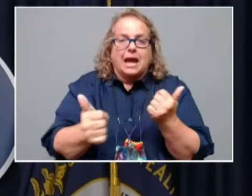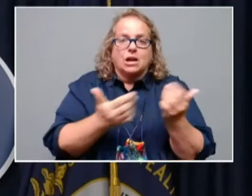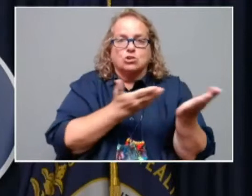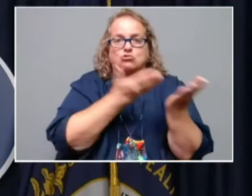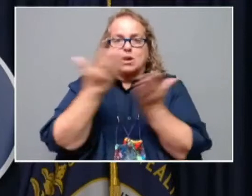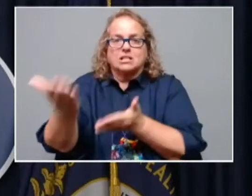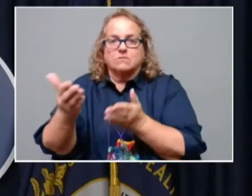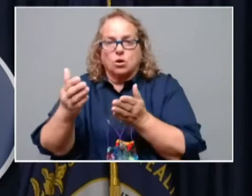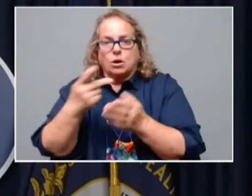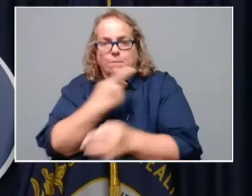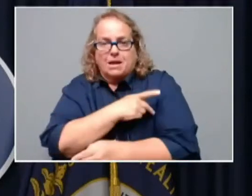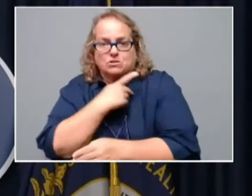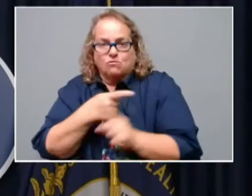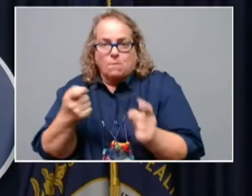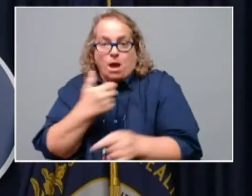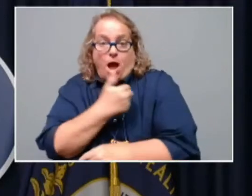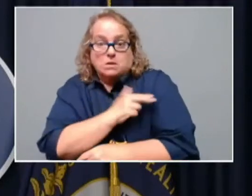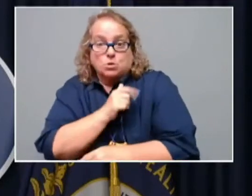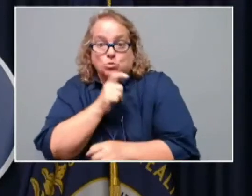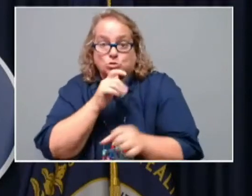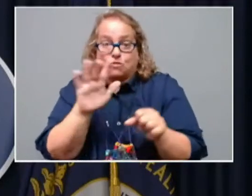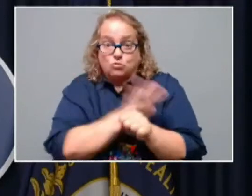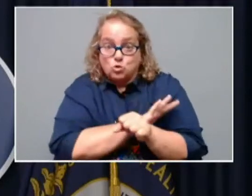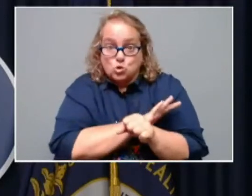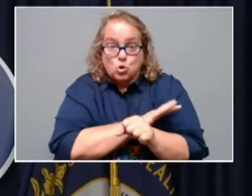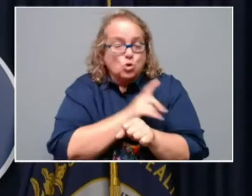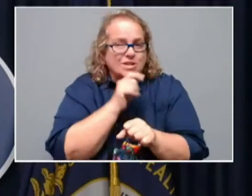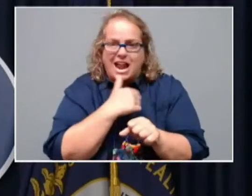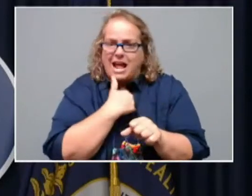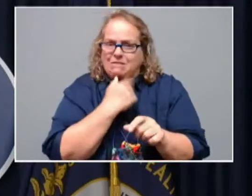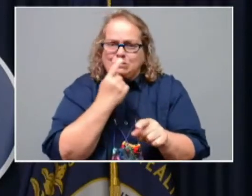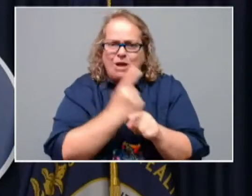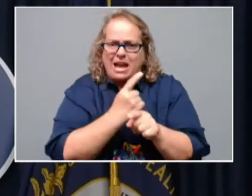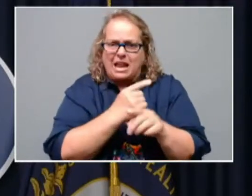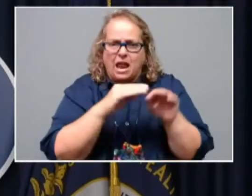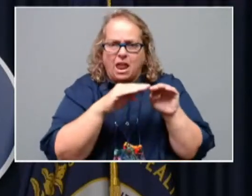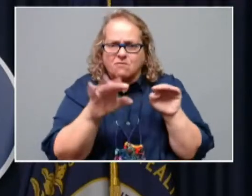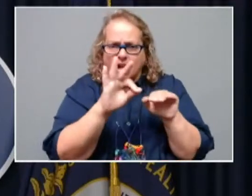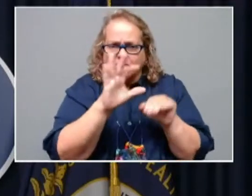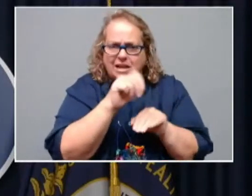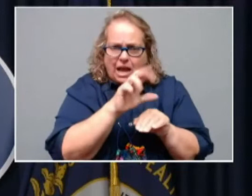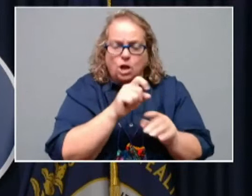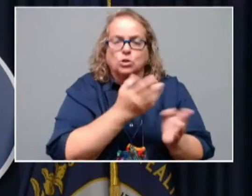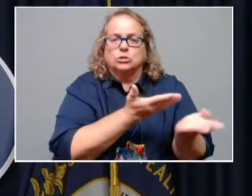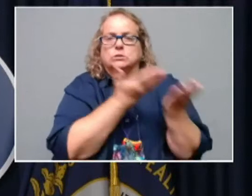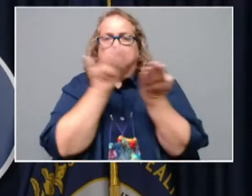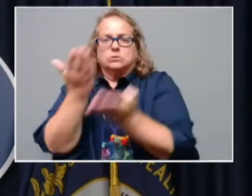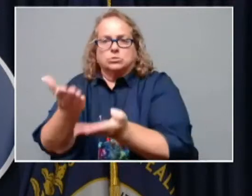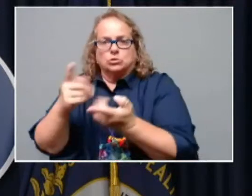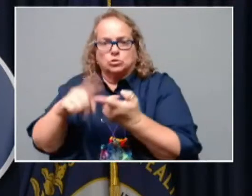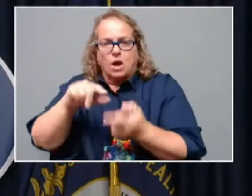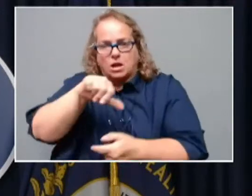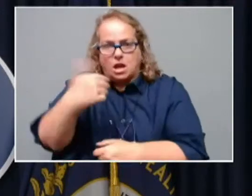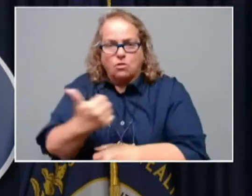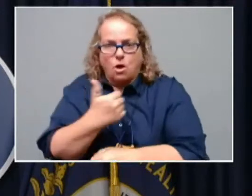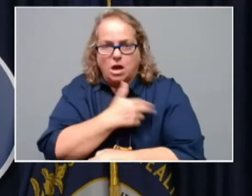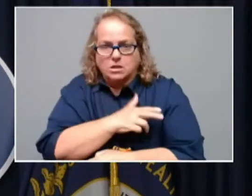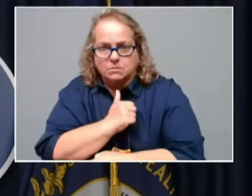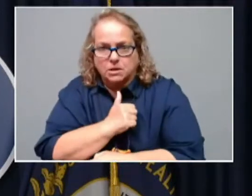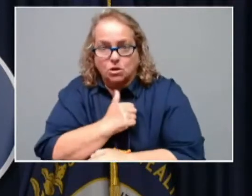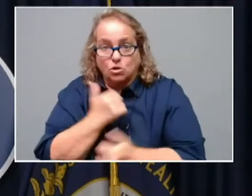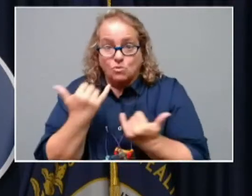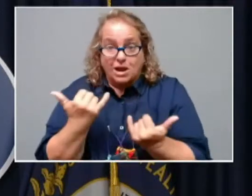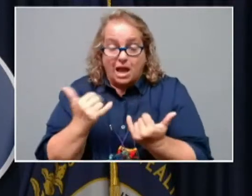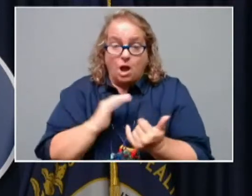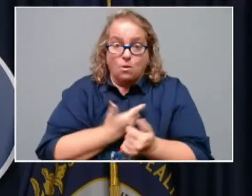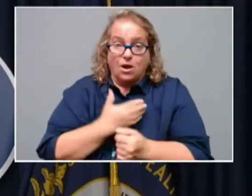that is full or doesn't have the level of care to another facility. Right now, our EMS is so strained, they're